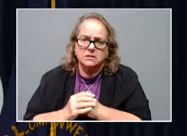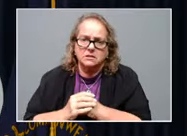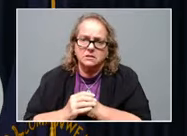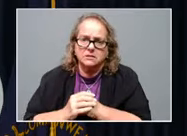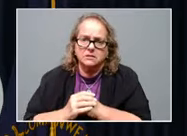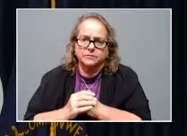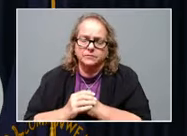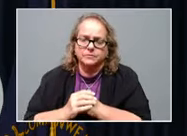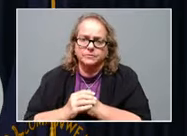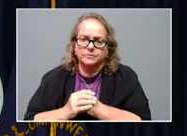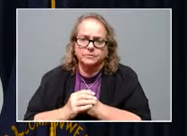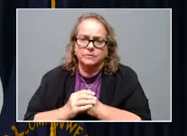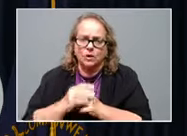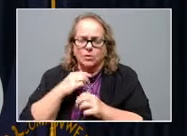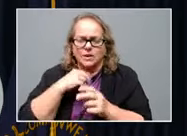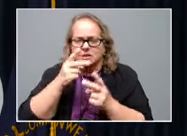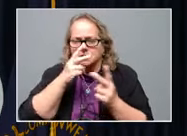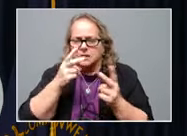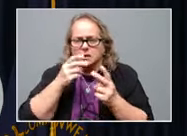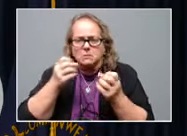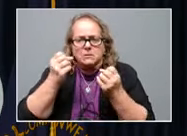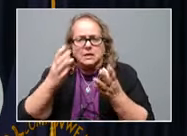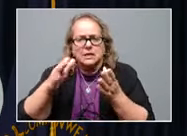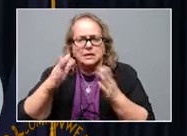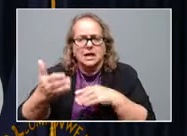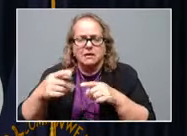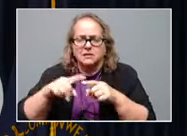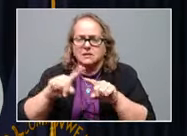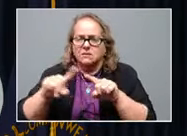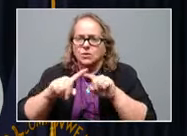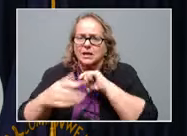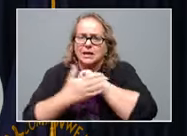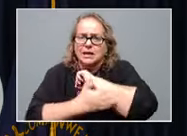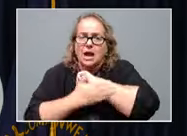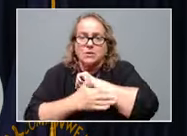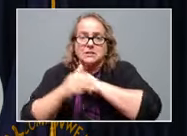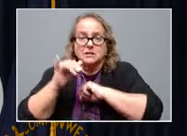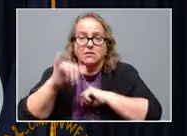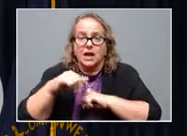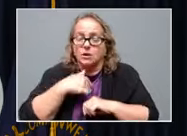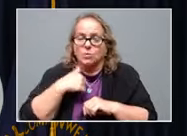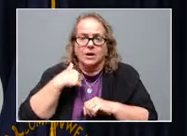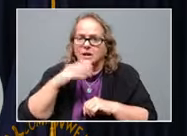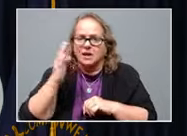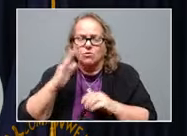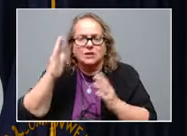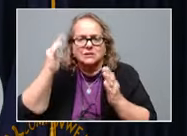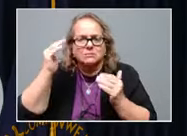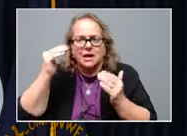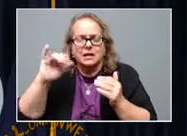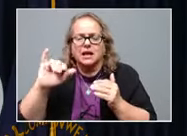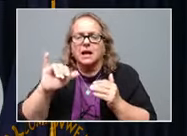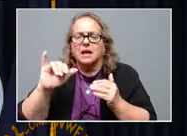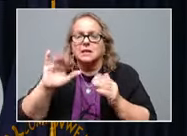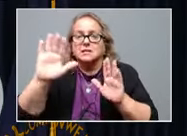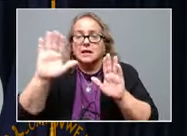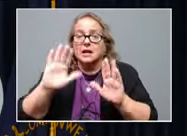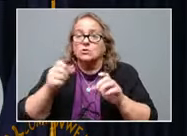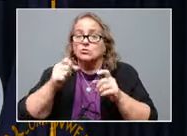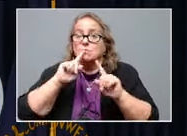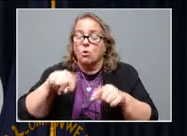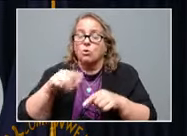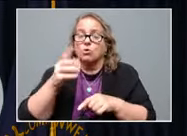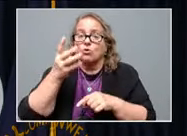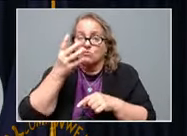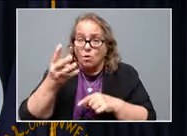seeing lots of deaths in counties that we wouldn't necessarily expect to. I mean, Sunday's report has 4